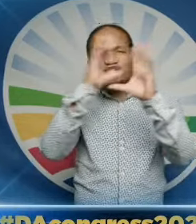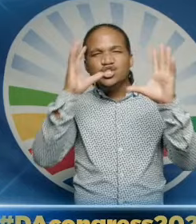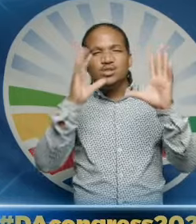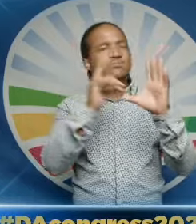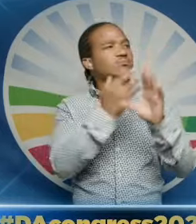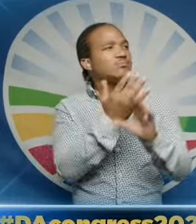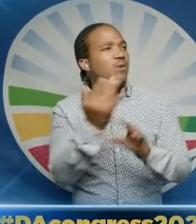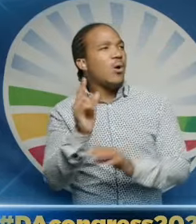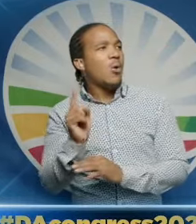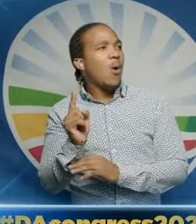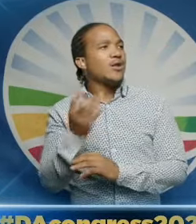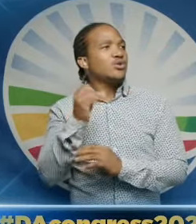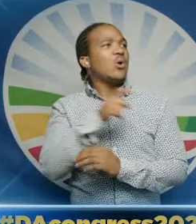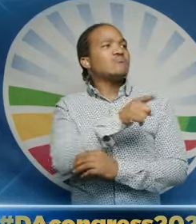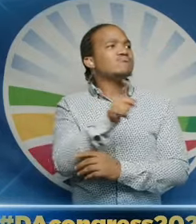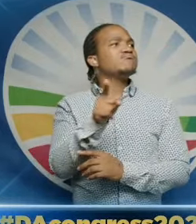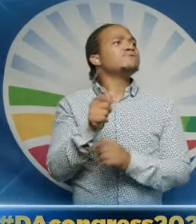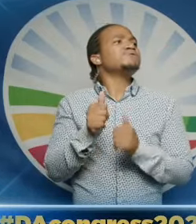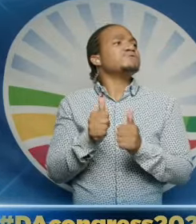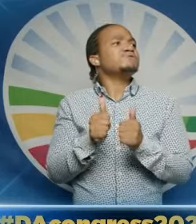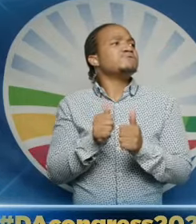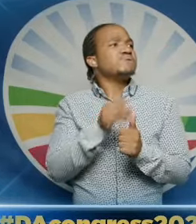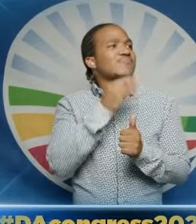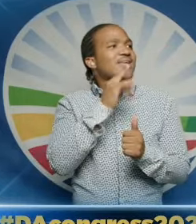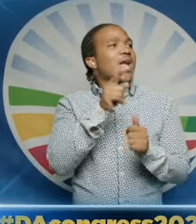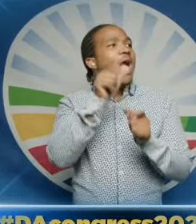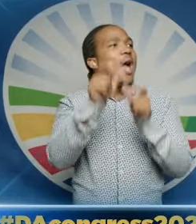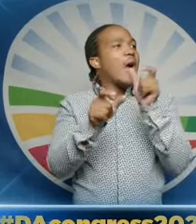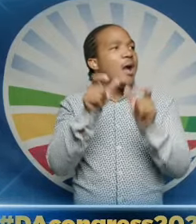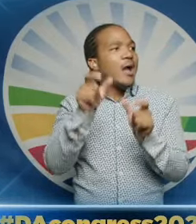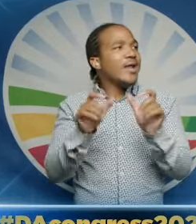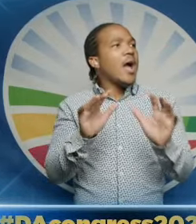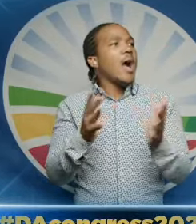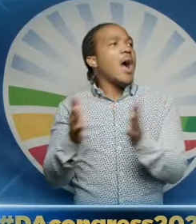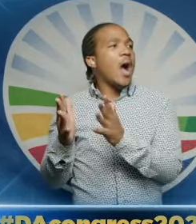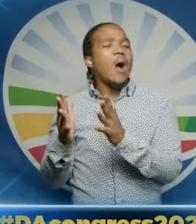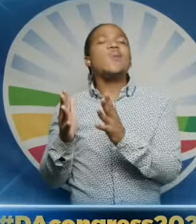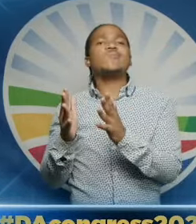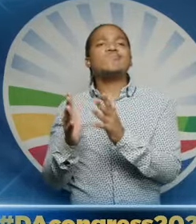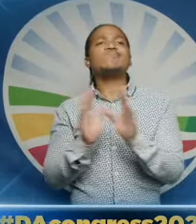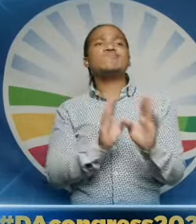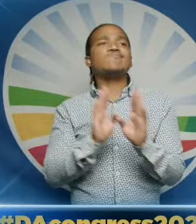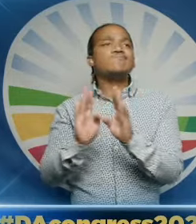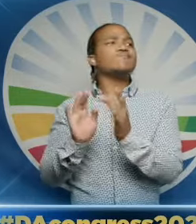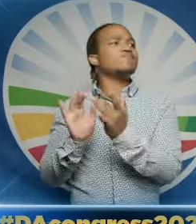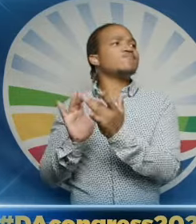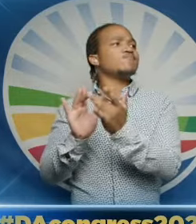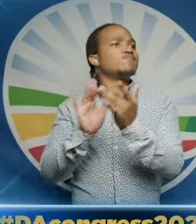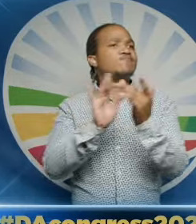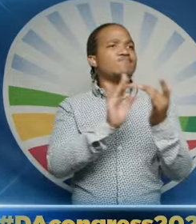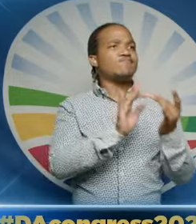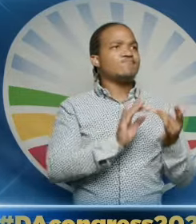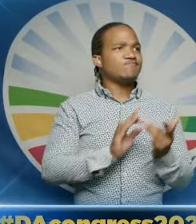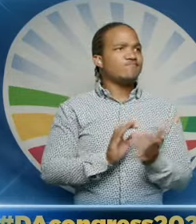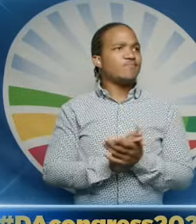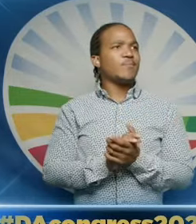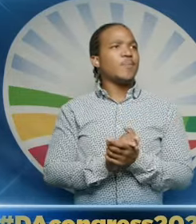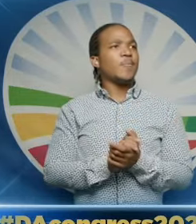us into the union builds. And I think kudos to all the candidates in terms of how they've conducted their campaigns. And we've